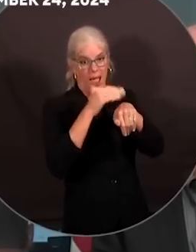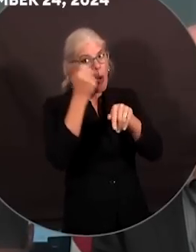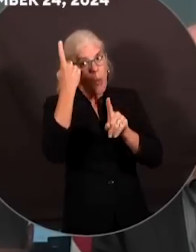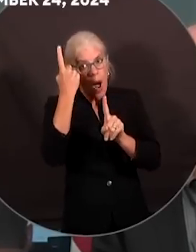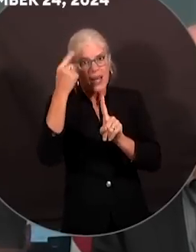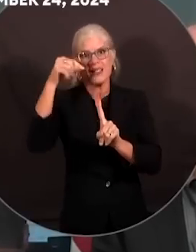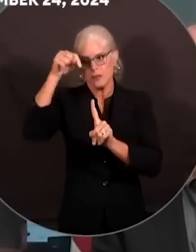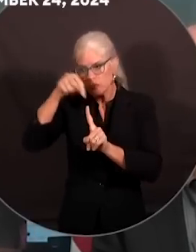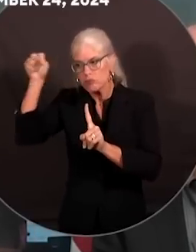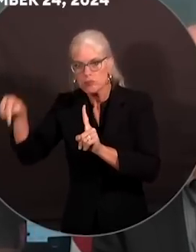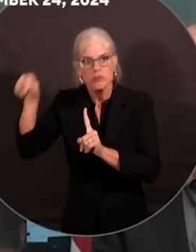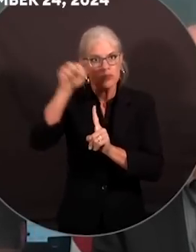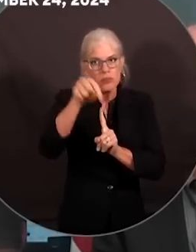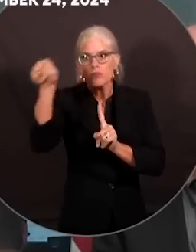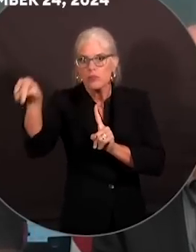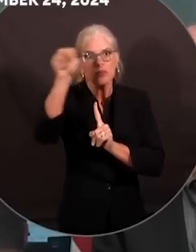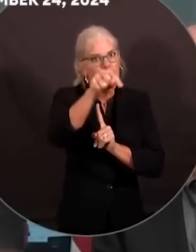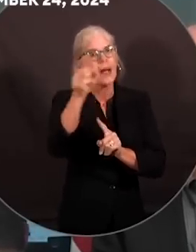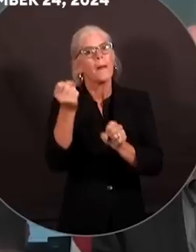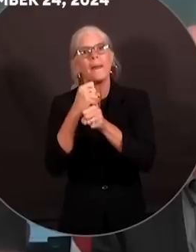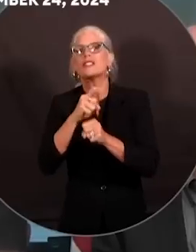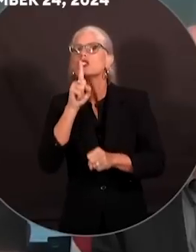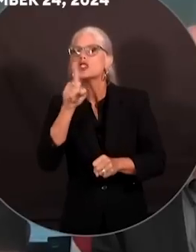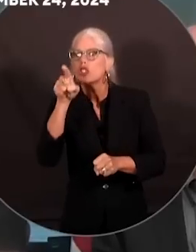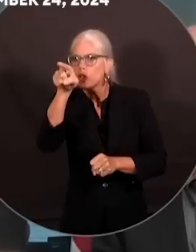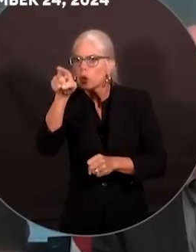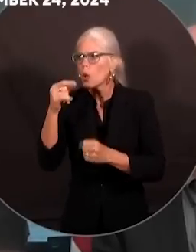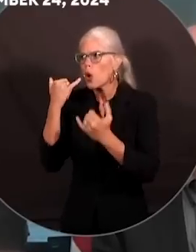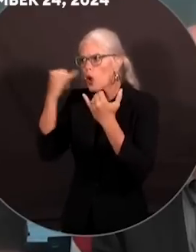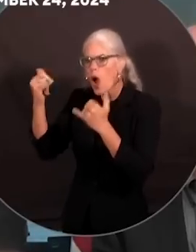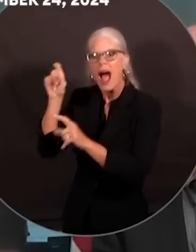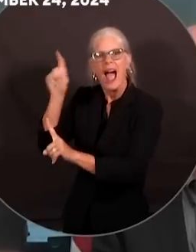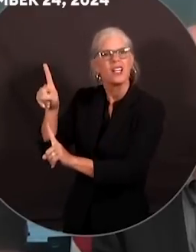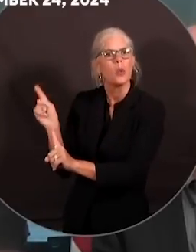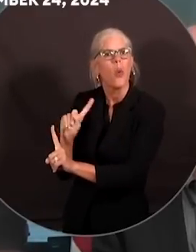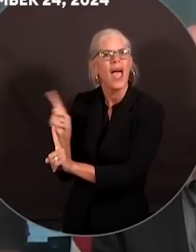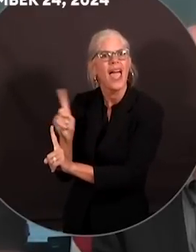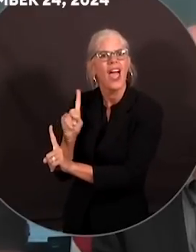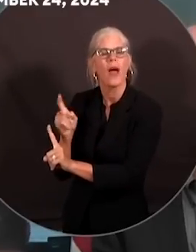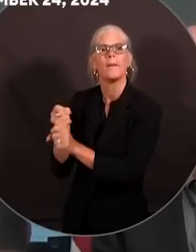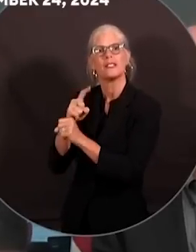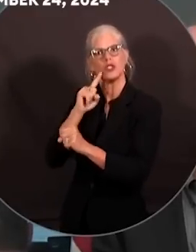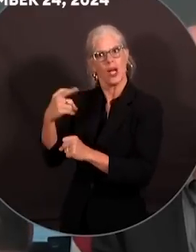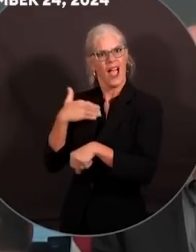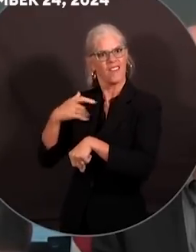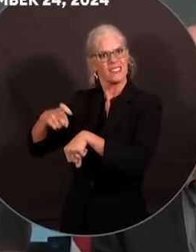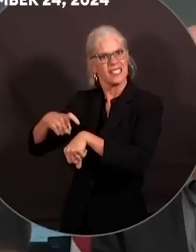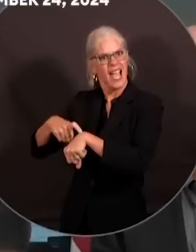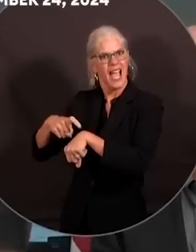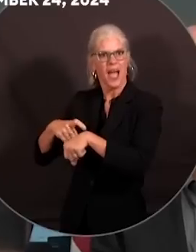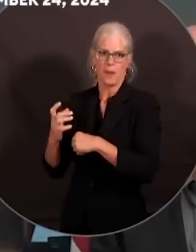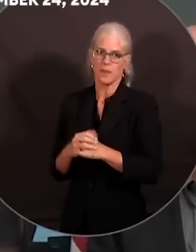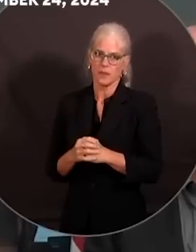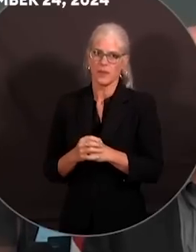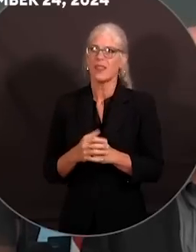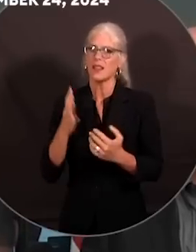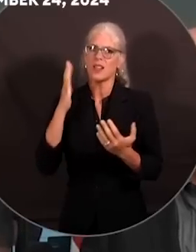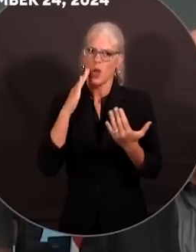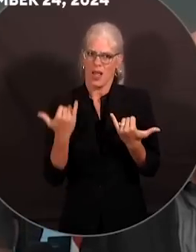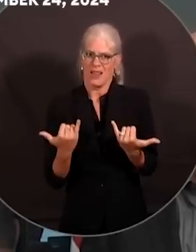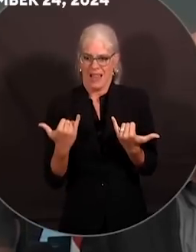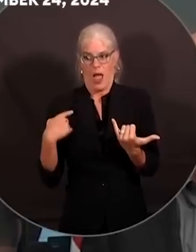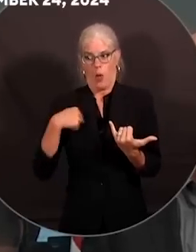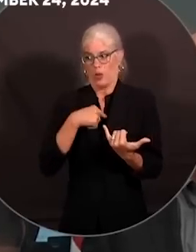you're going where you need to go. So prepare. You have time to do it. There's a lot of uncertainty with this